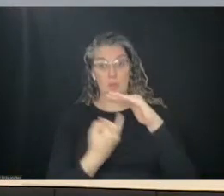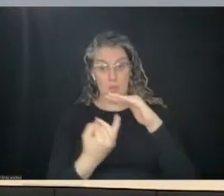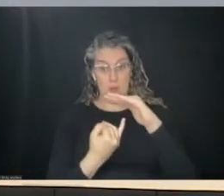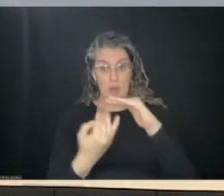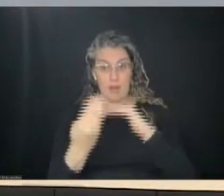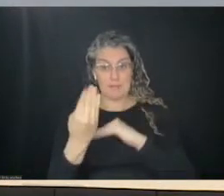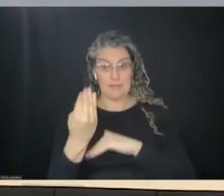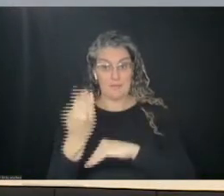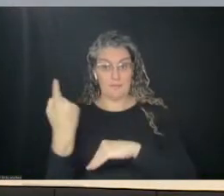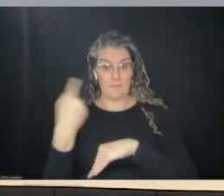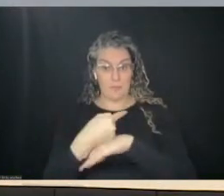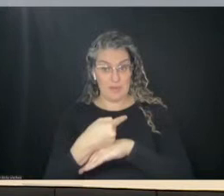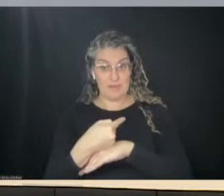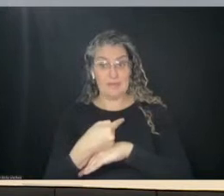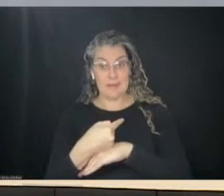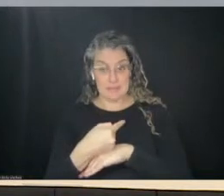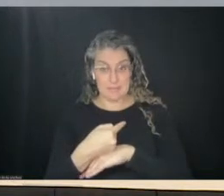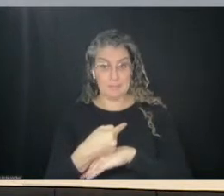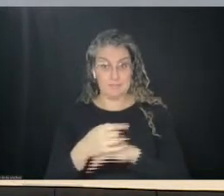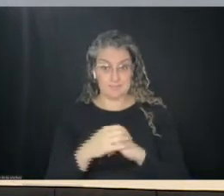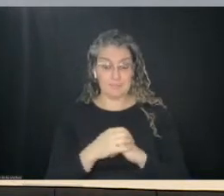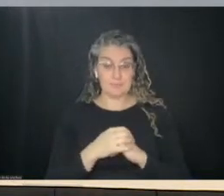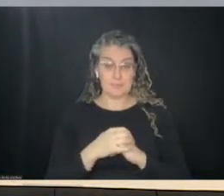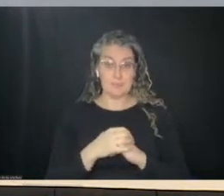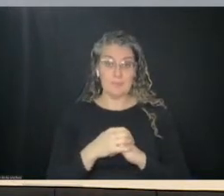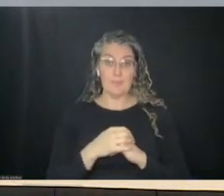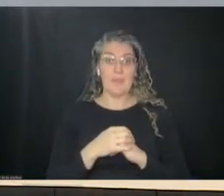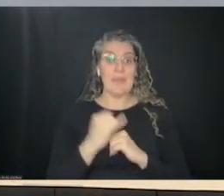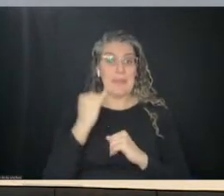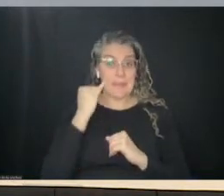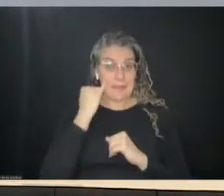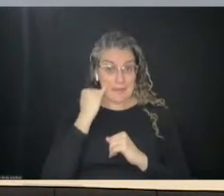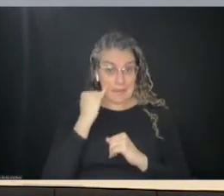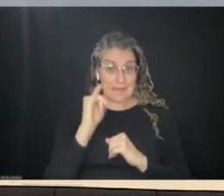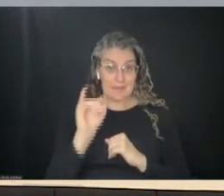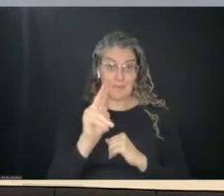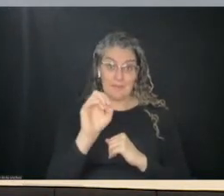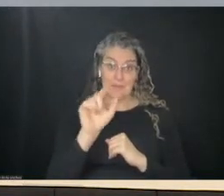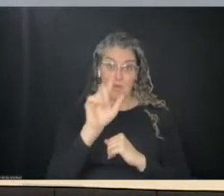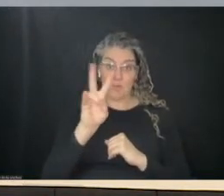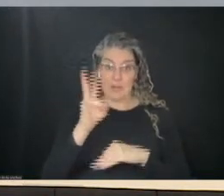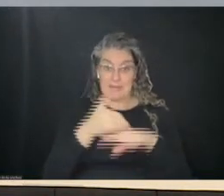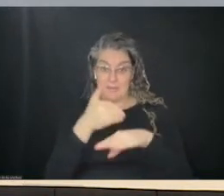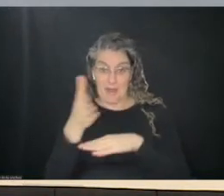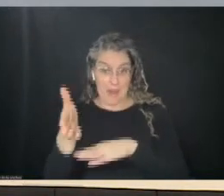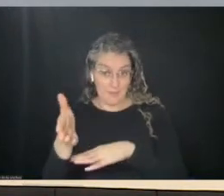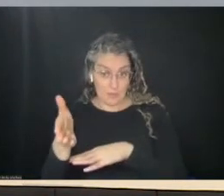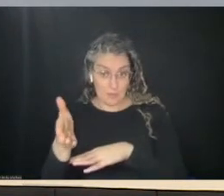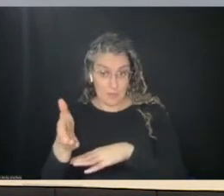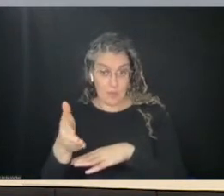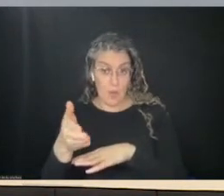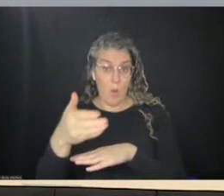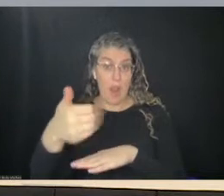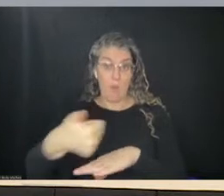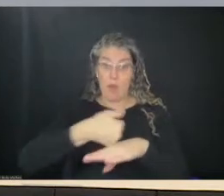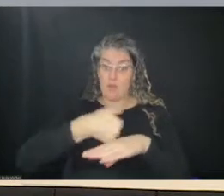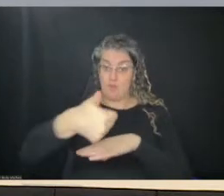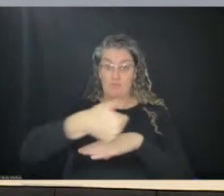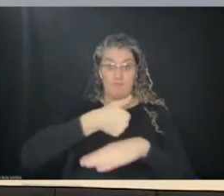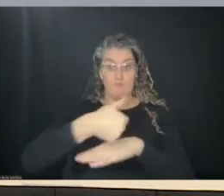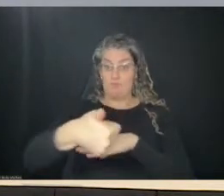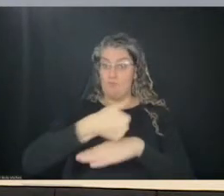days. But if it's after June 27th, if they're vaccinated,